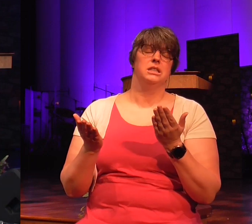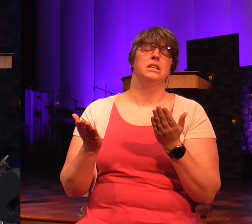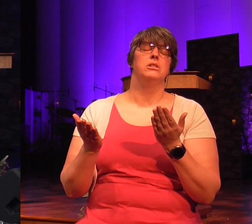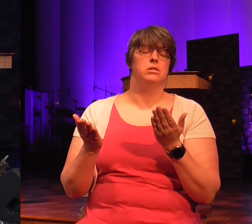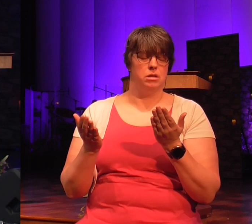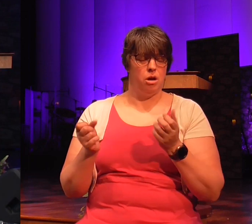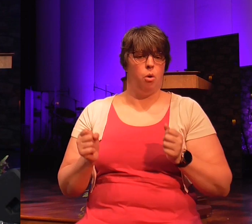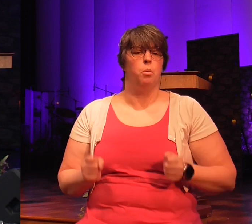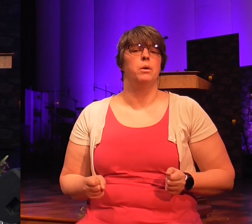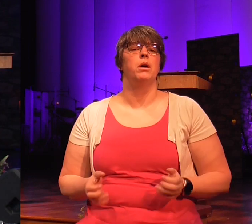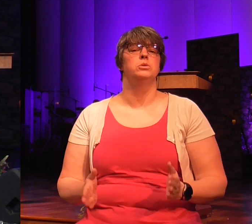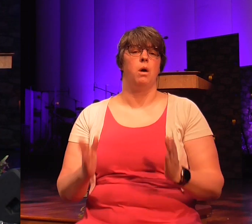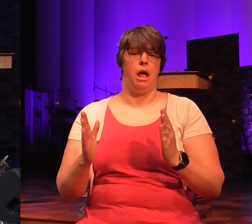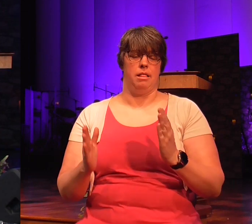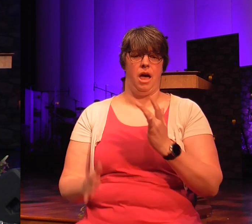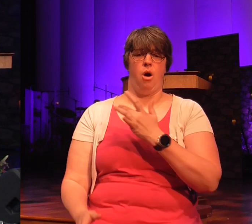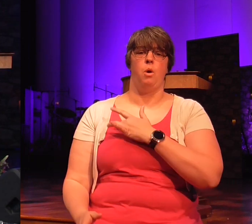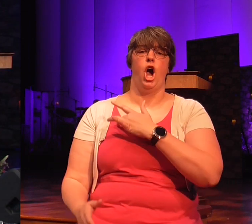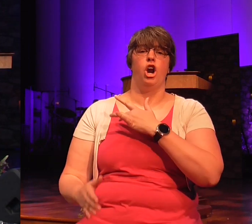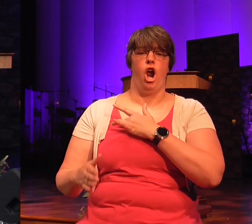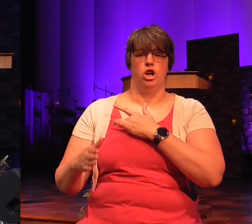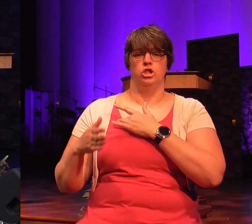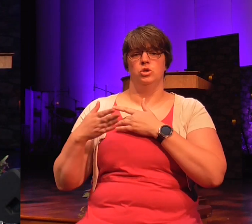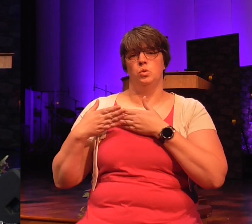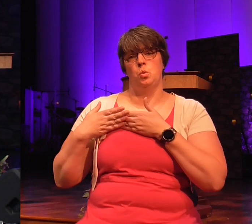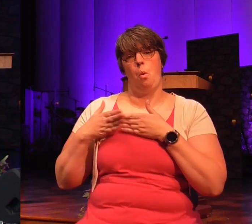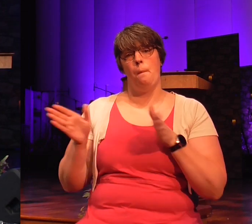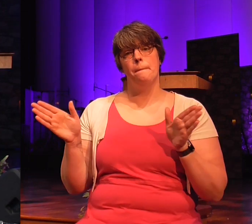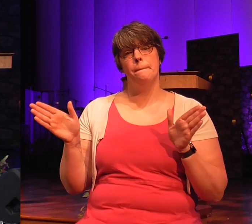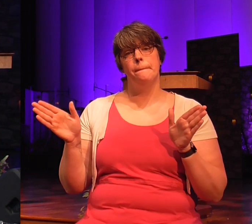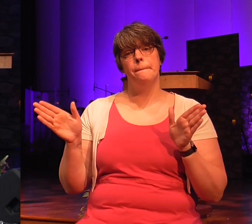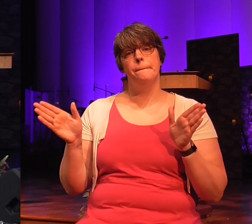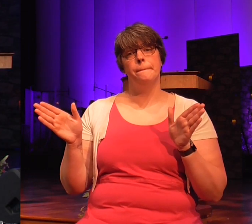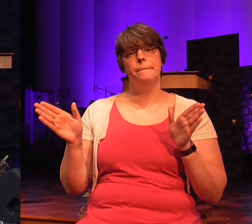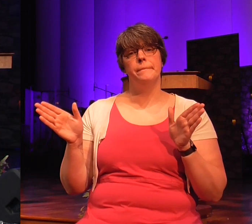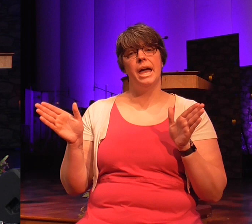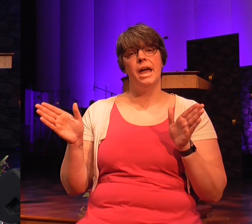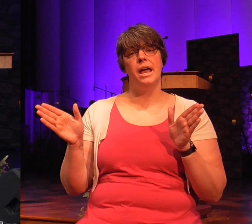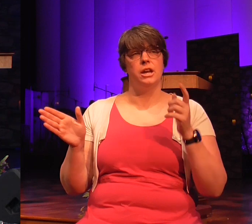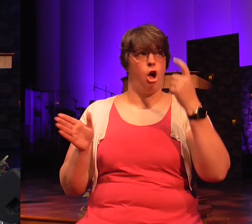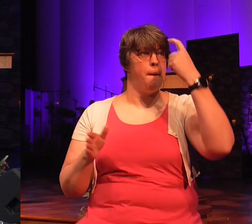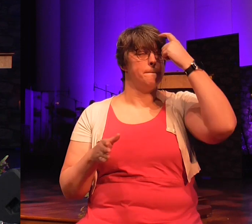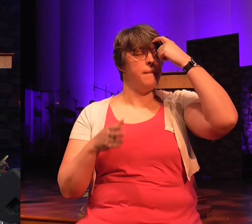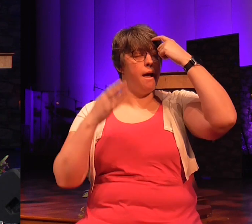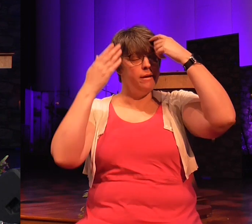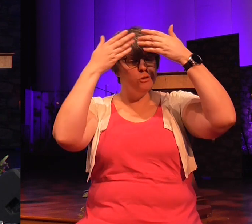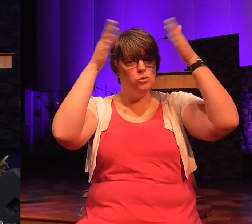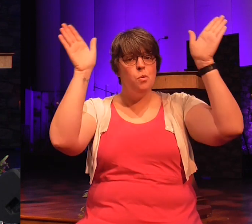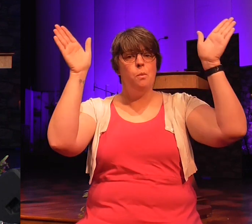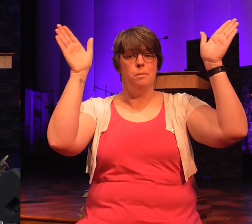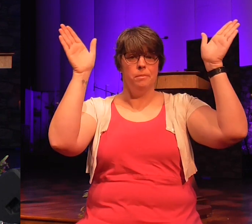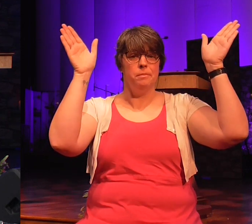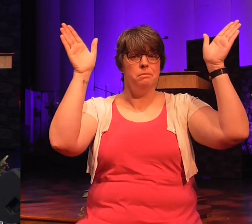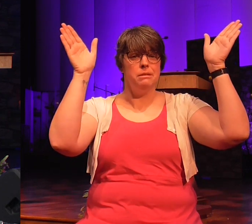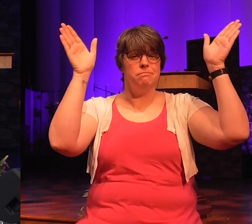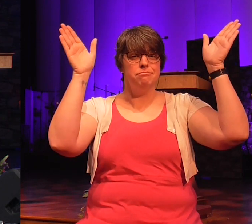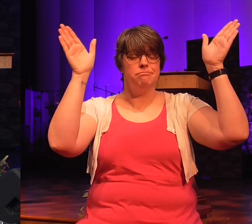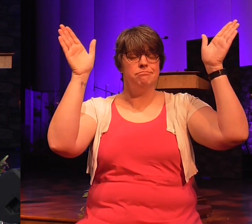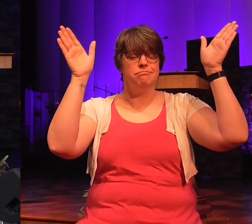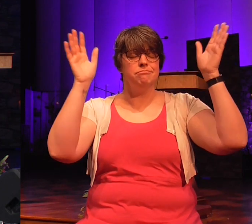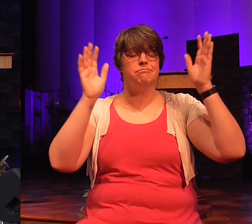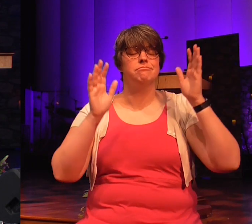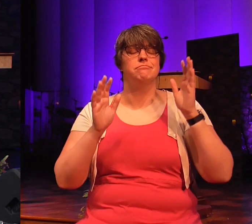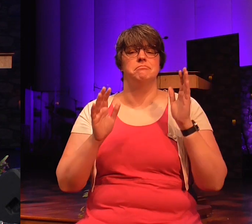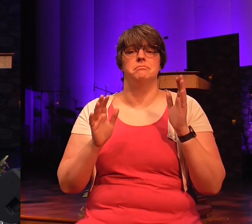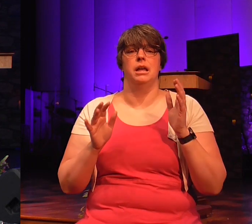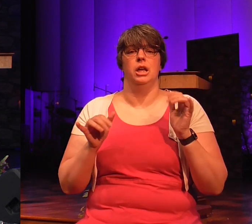may we allow our hearts to open. May we allow our minds to open as